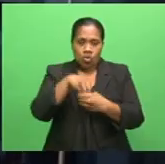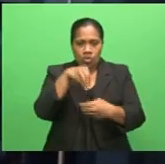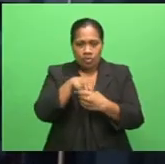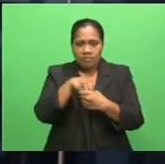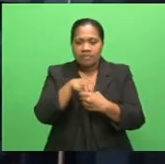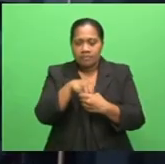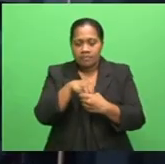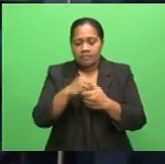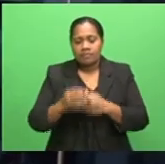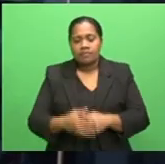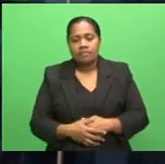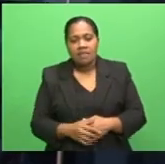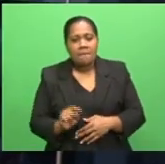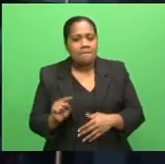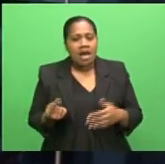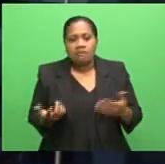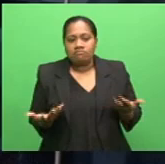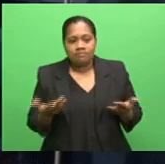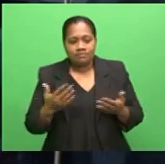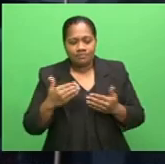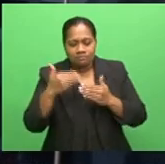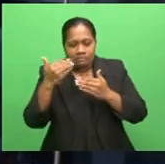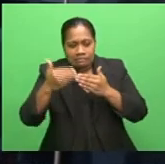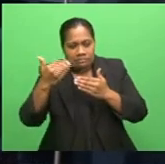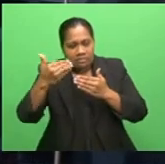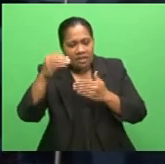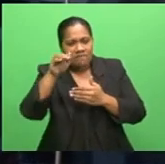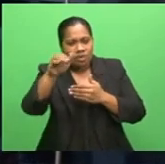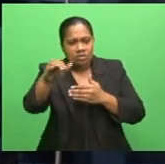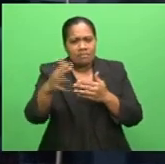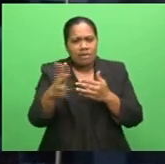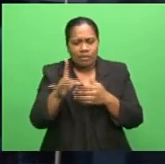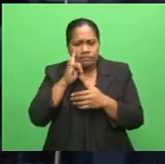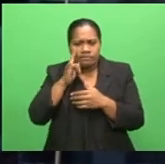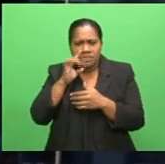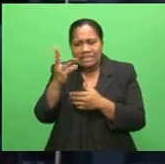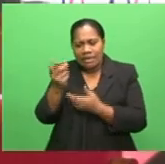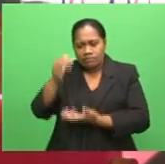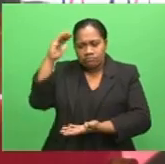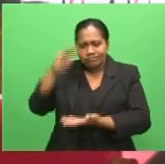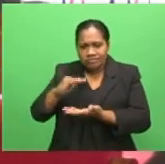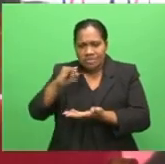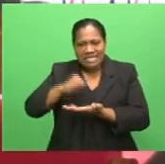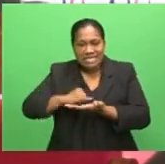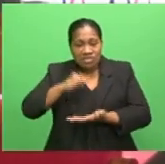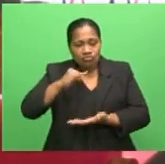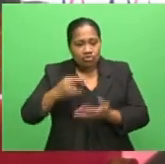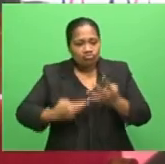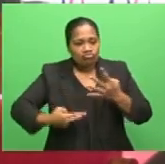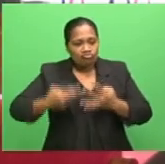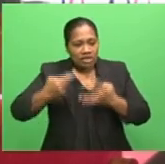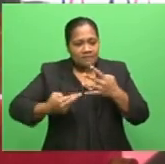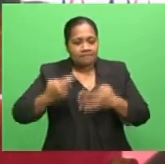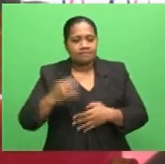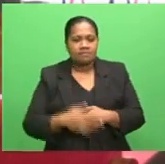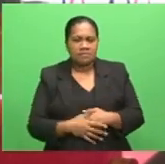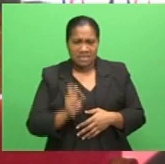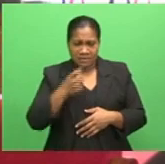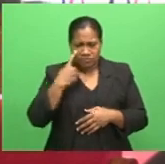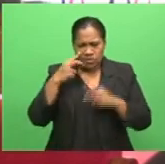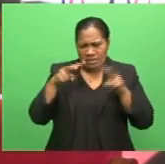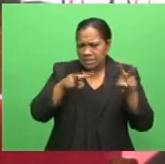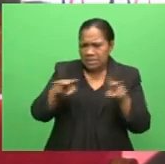but coming in near future, you may be seeing some reduction in terms of the interest rate. If you look at the interest rate